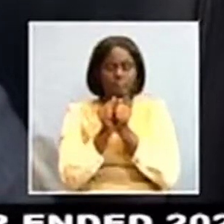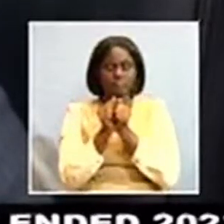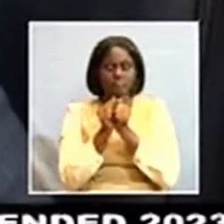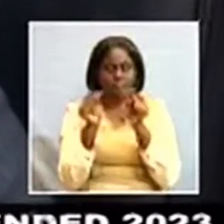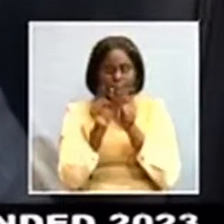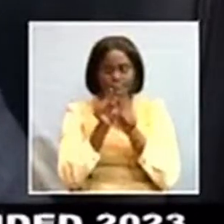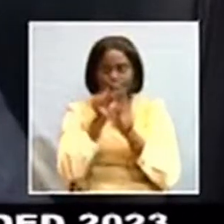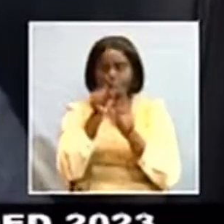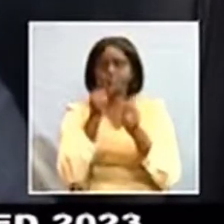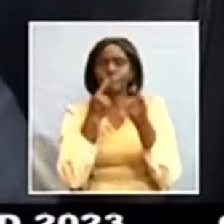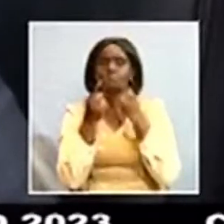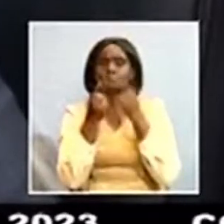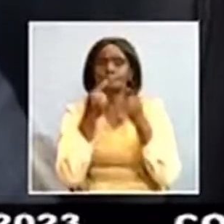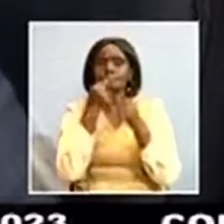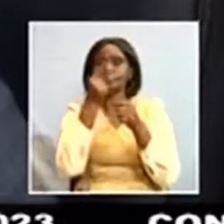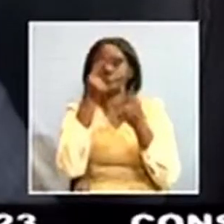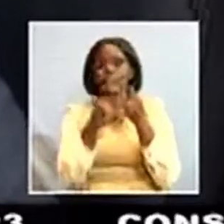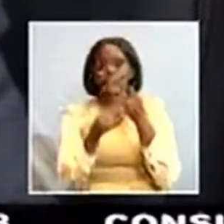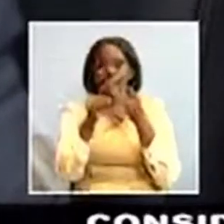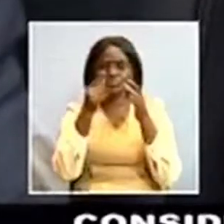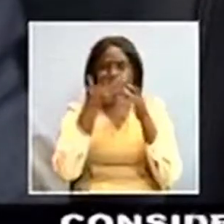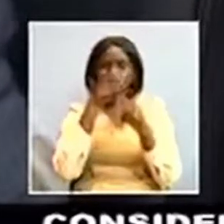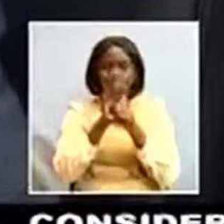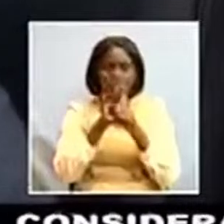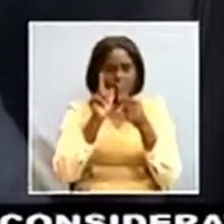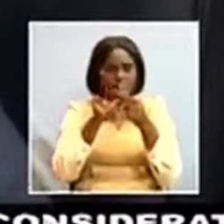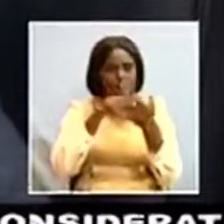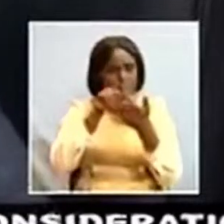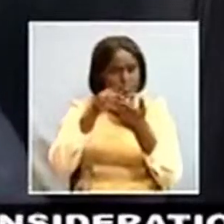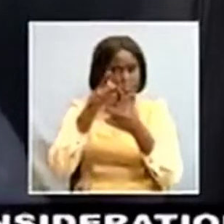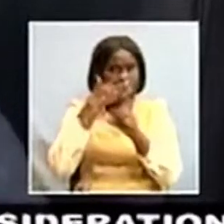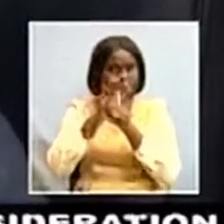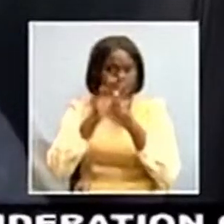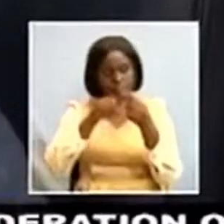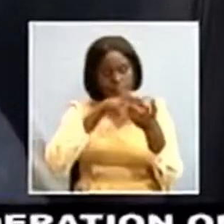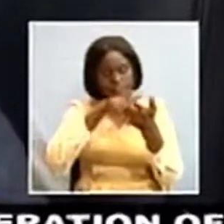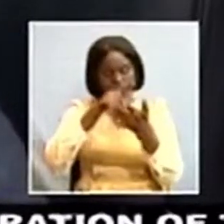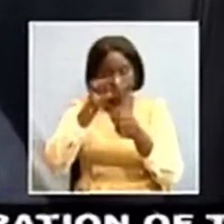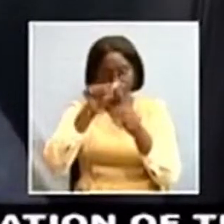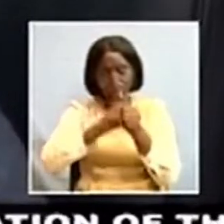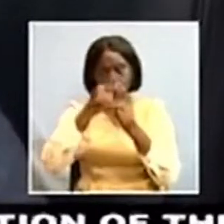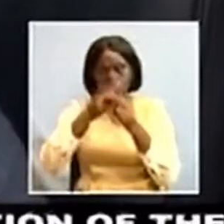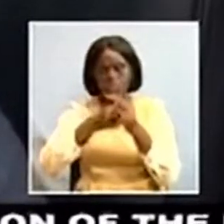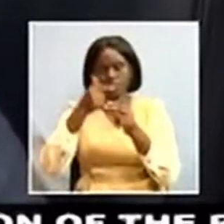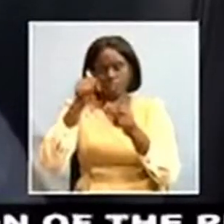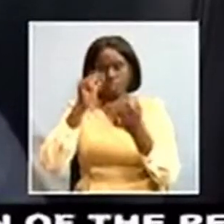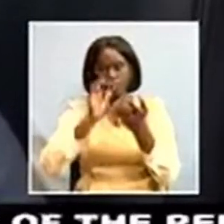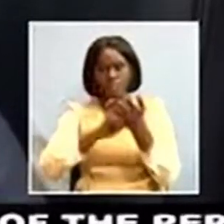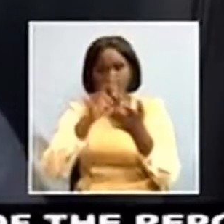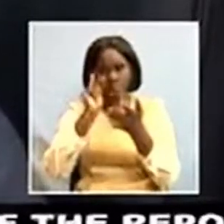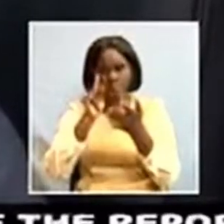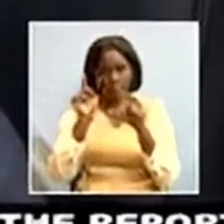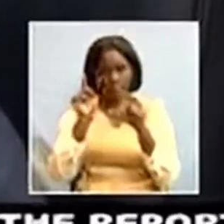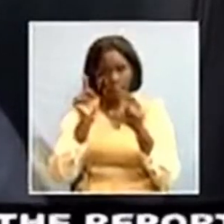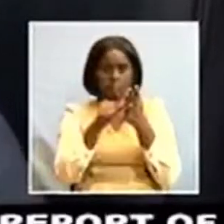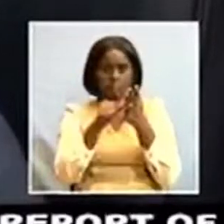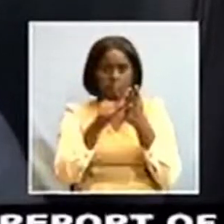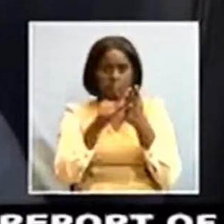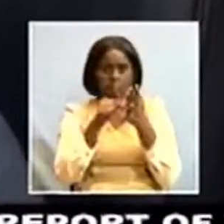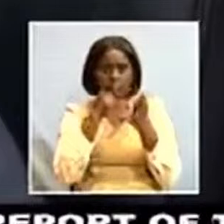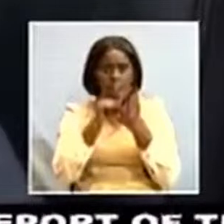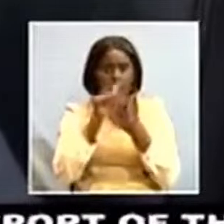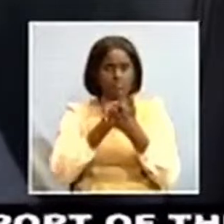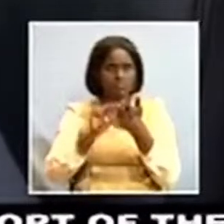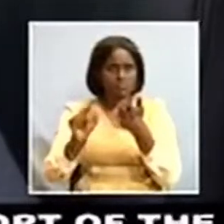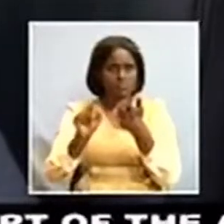they are saying they commit to be paying every month 10,000 kwacha, and this letter was